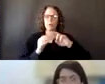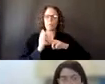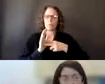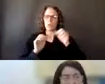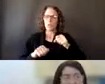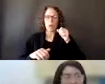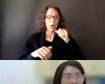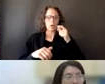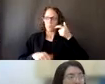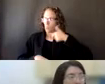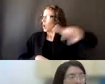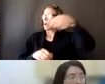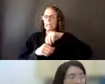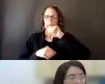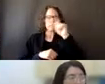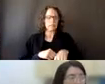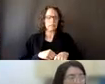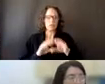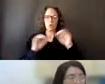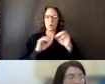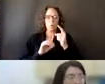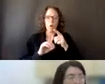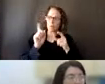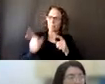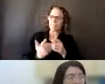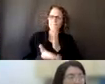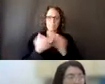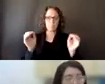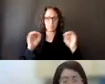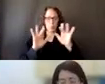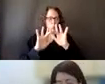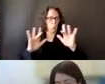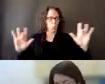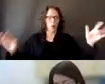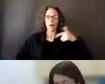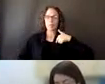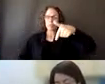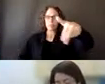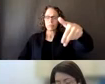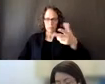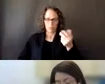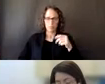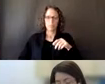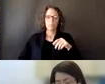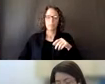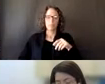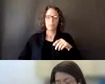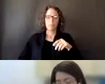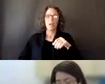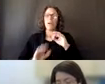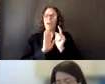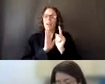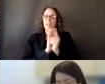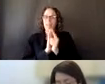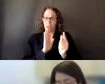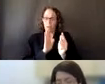I guess what would be the Mexican authorities patrolling the border or the space. In other times, they were just drafting